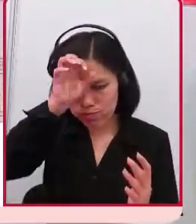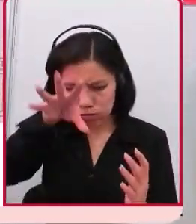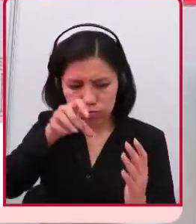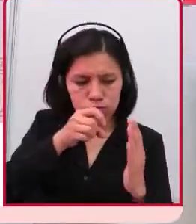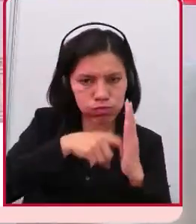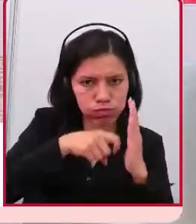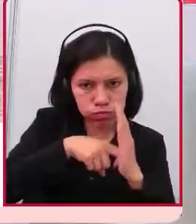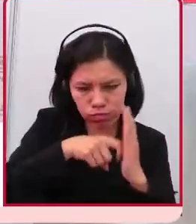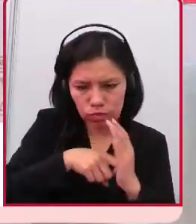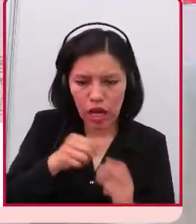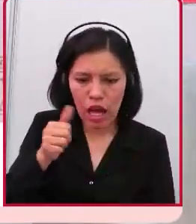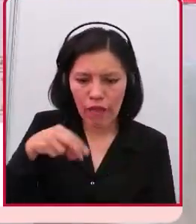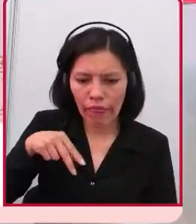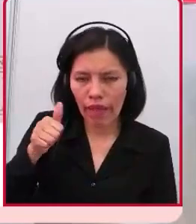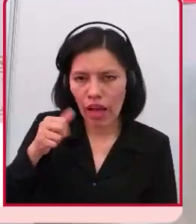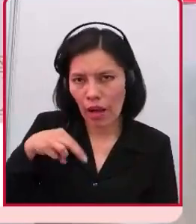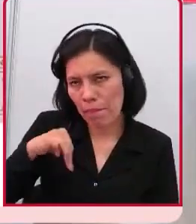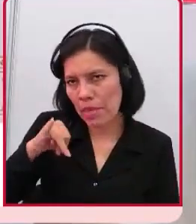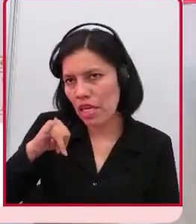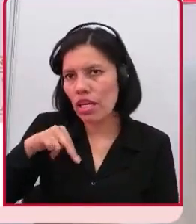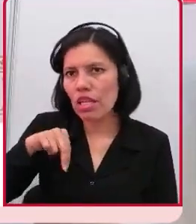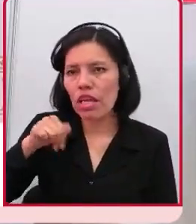to share this opportunity with you.